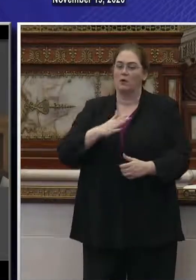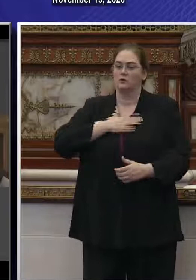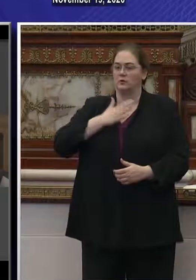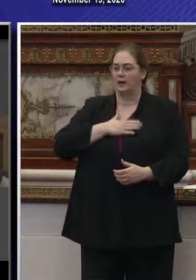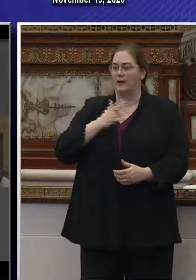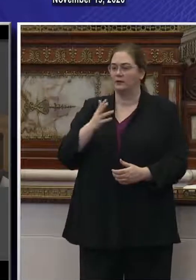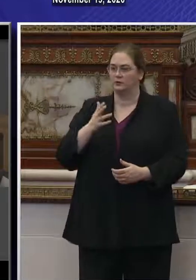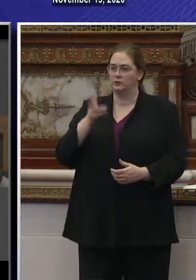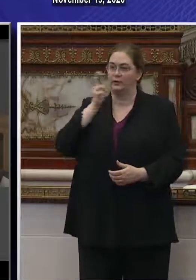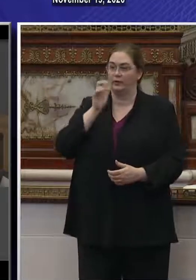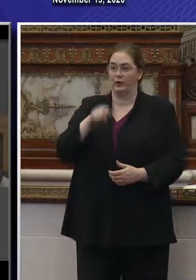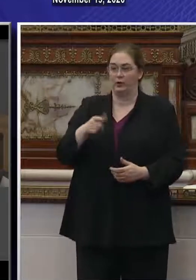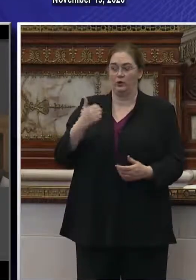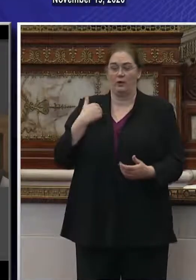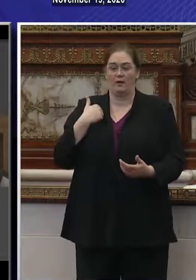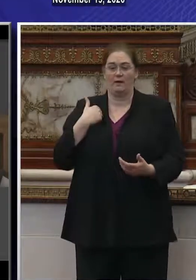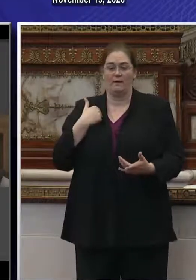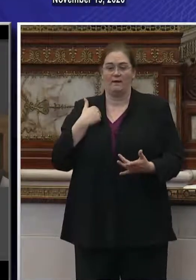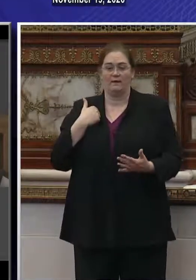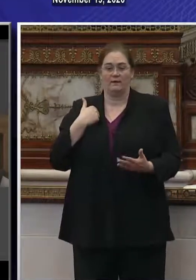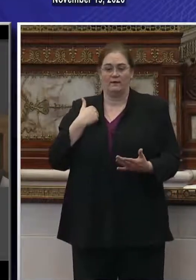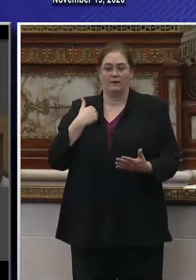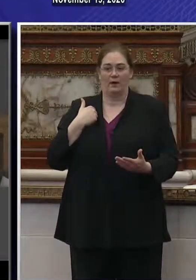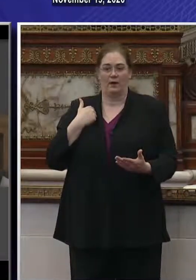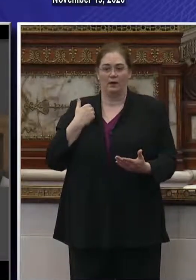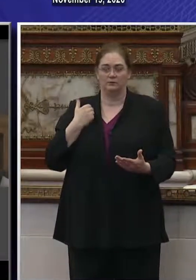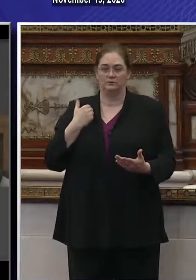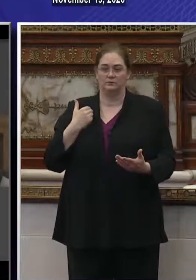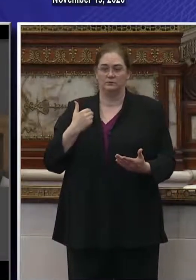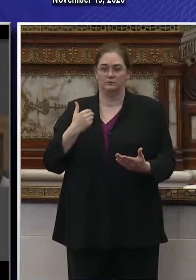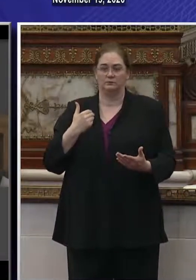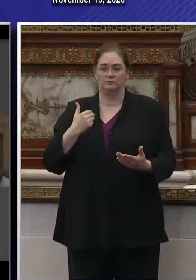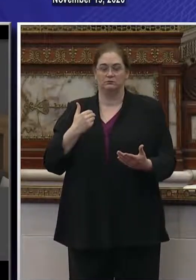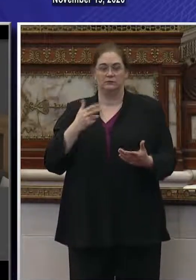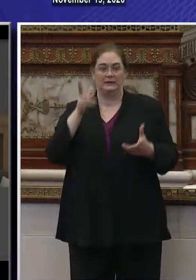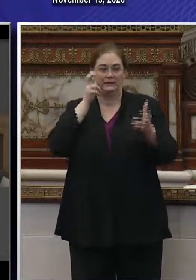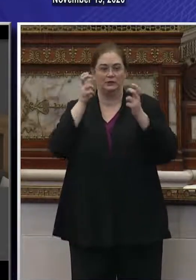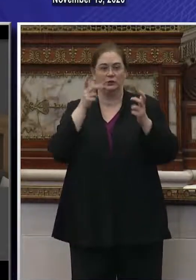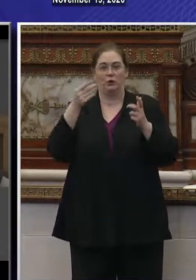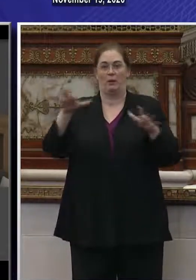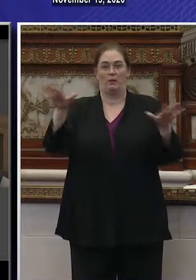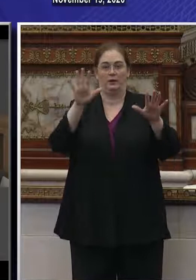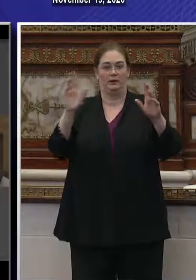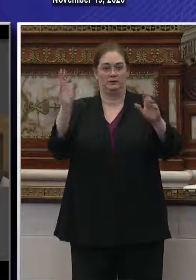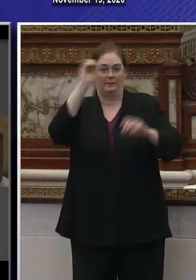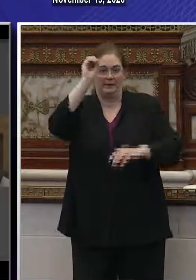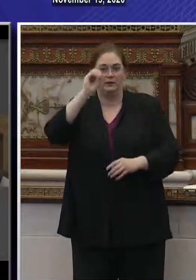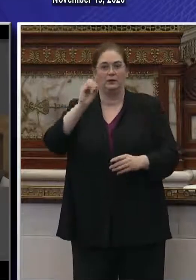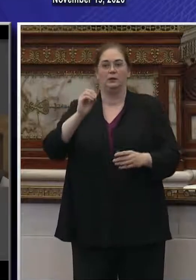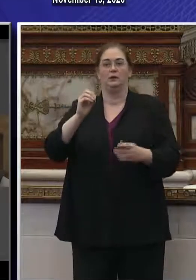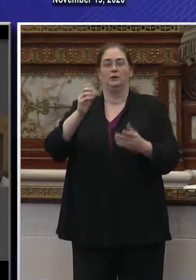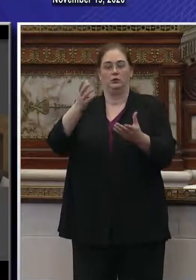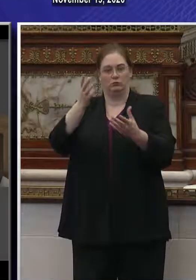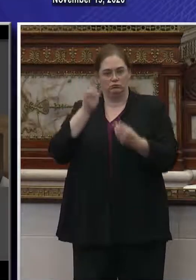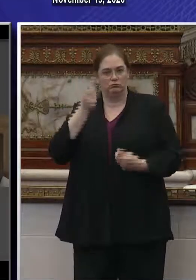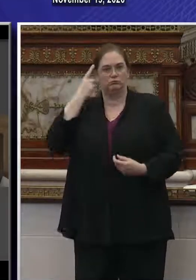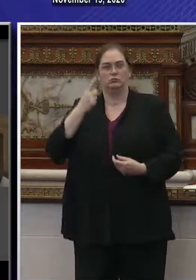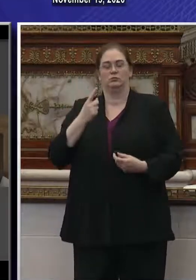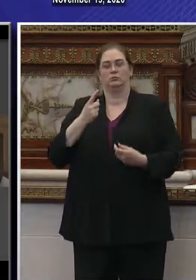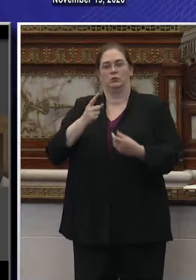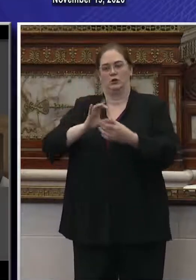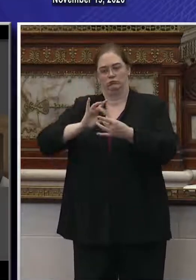to hear that you have, taken that public opinion and, you're talking about that and making sure and